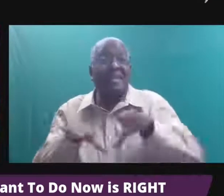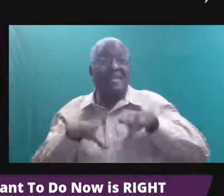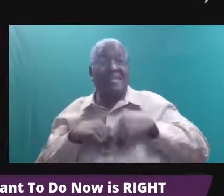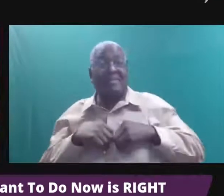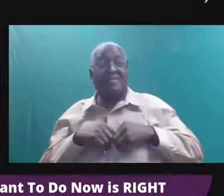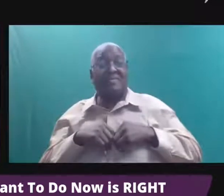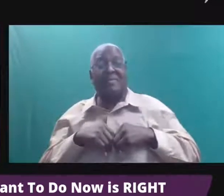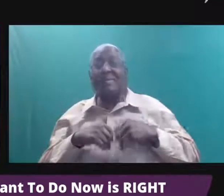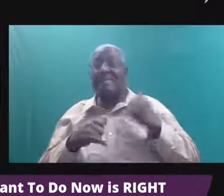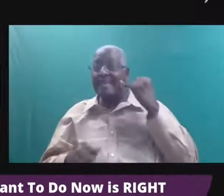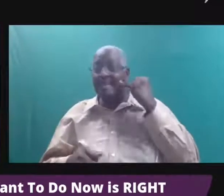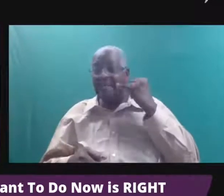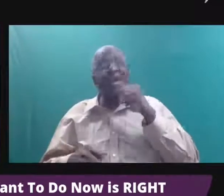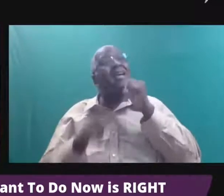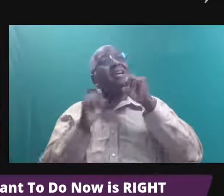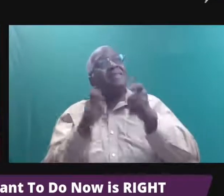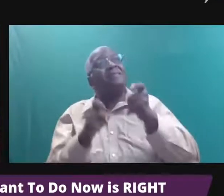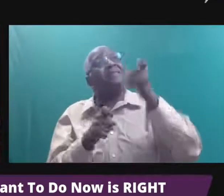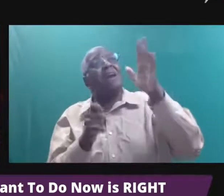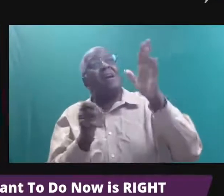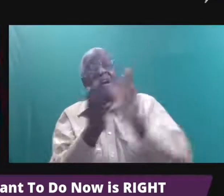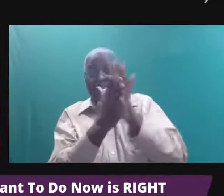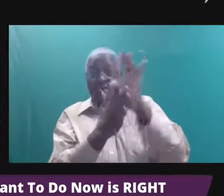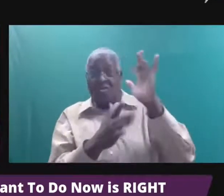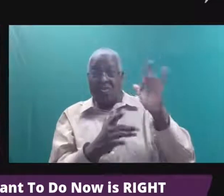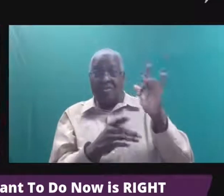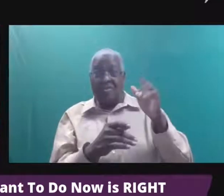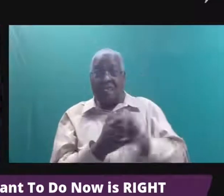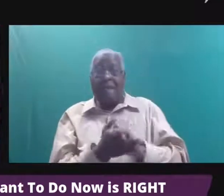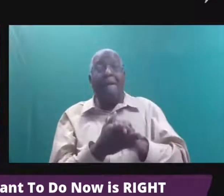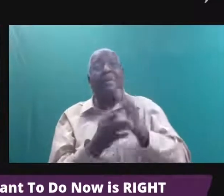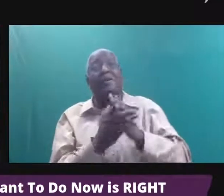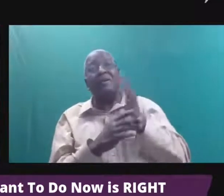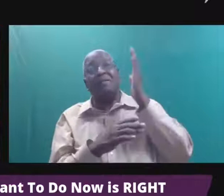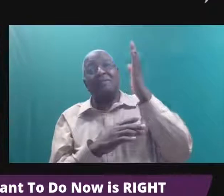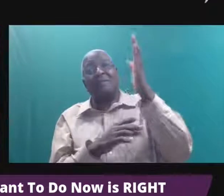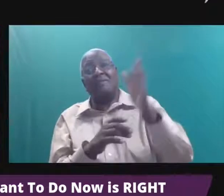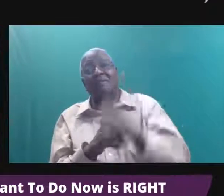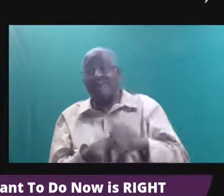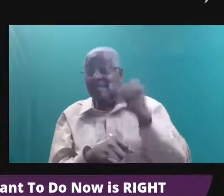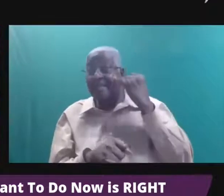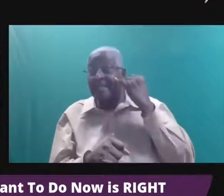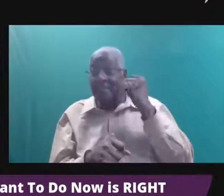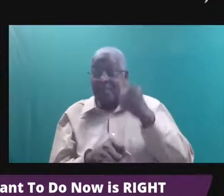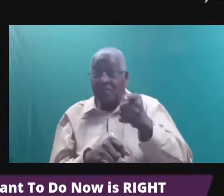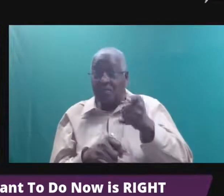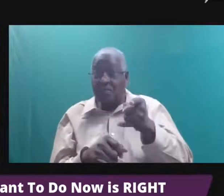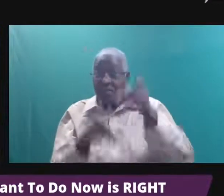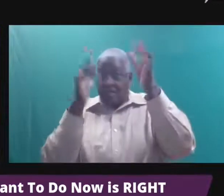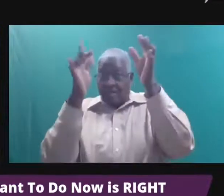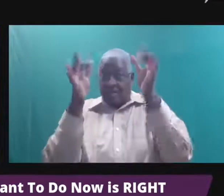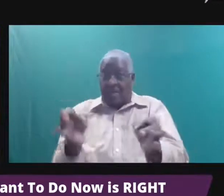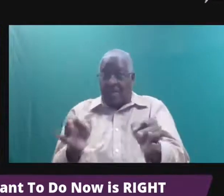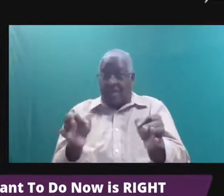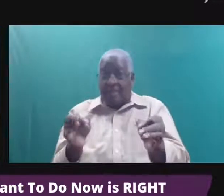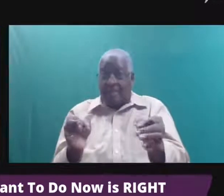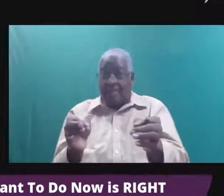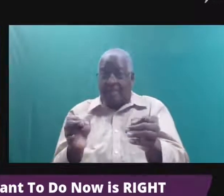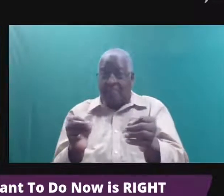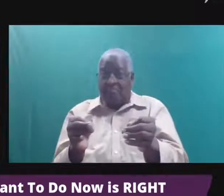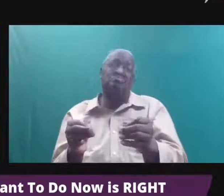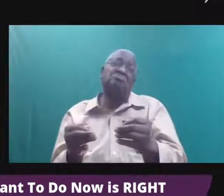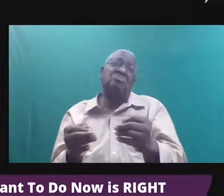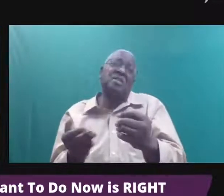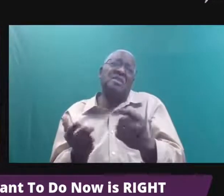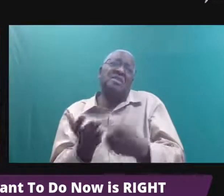glory, I ain't trying to deal with it. And all I'm trying to say is eventually, if you make up your mind, the stuff that used to distract you won't